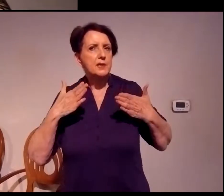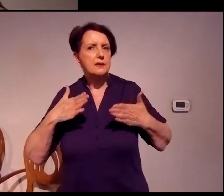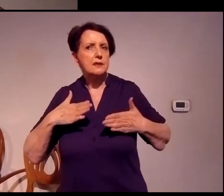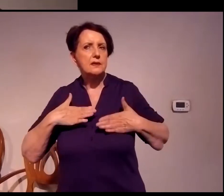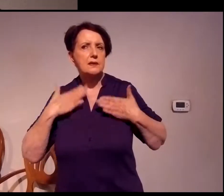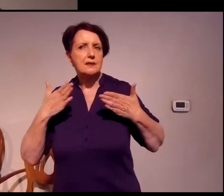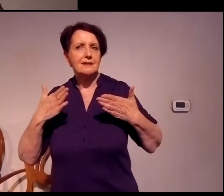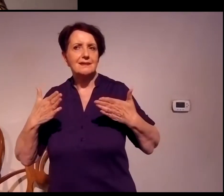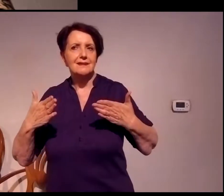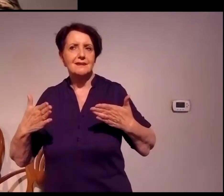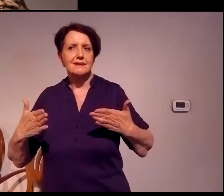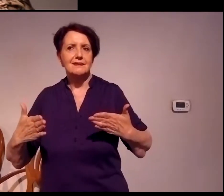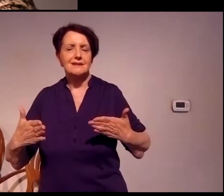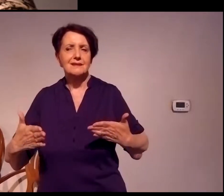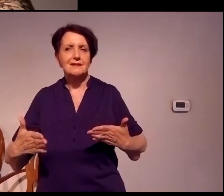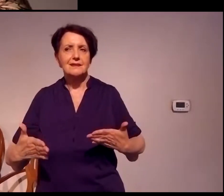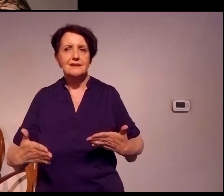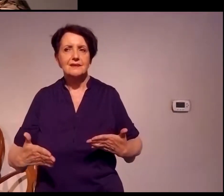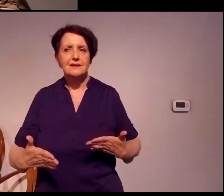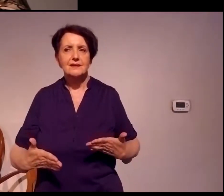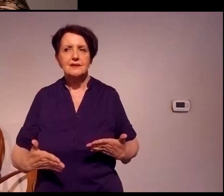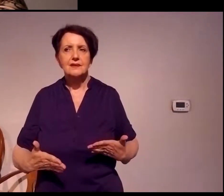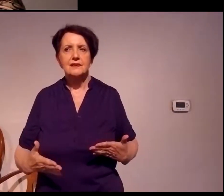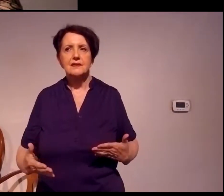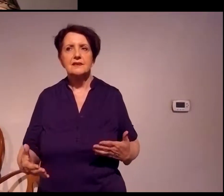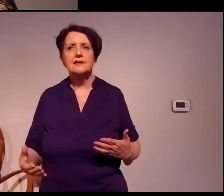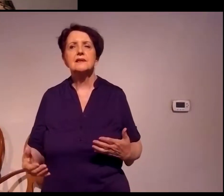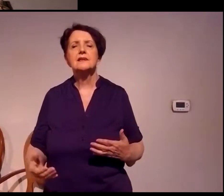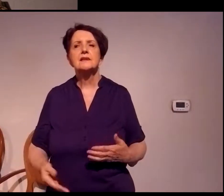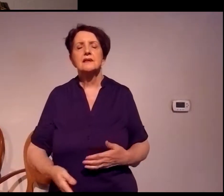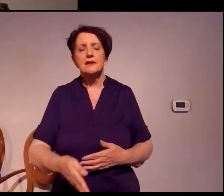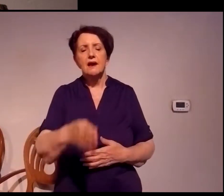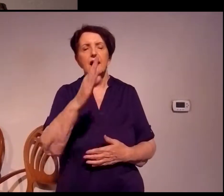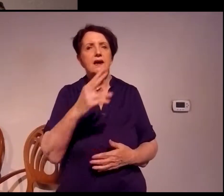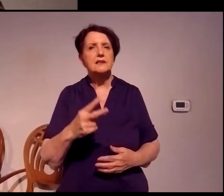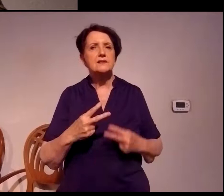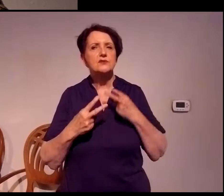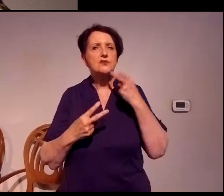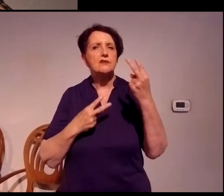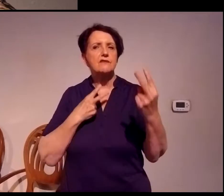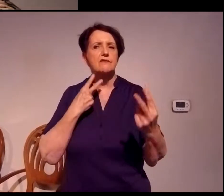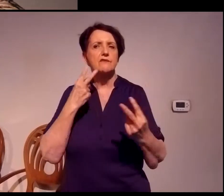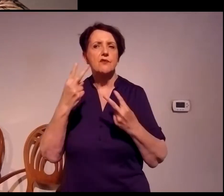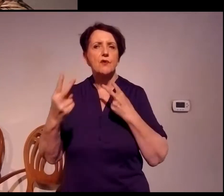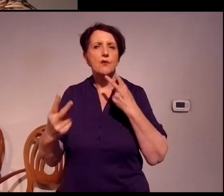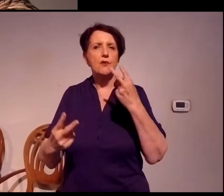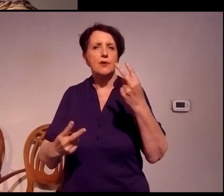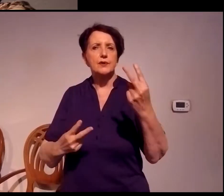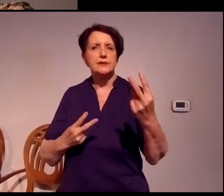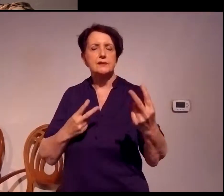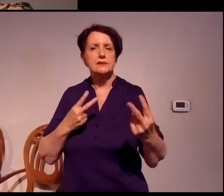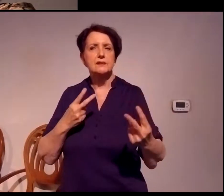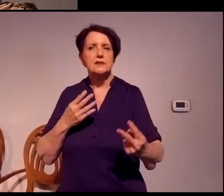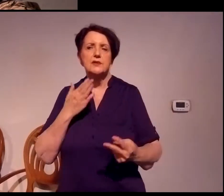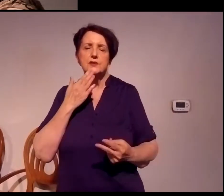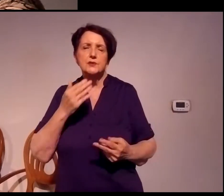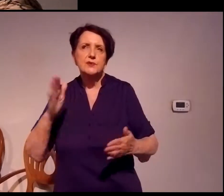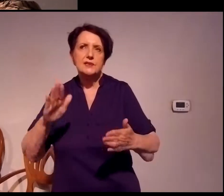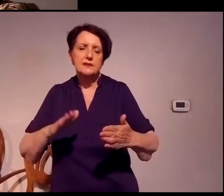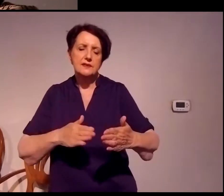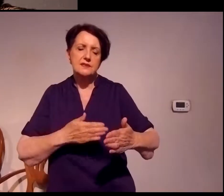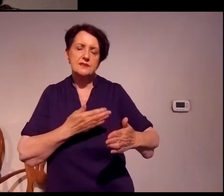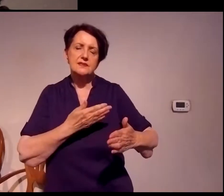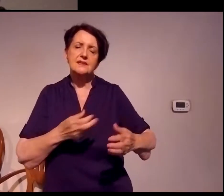beat. God is the voice sweetly singing